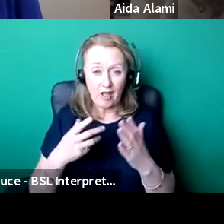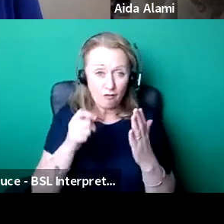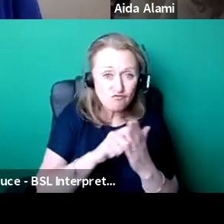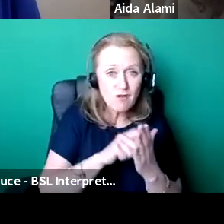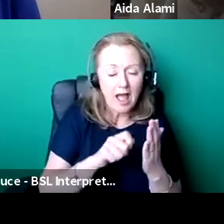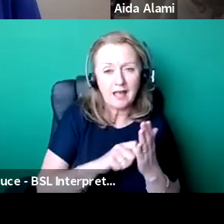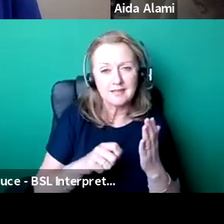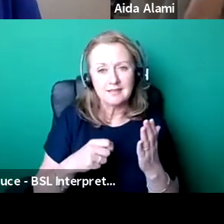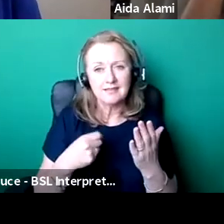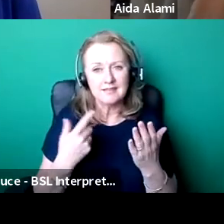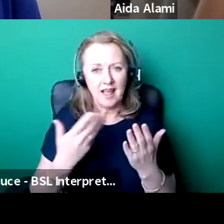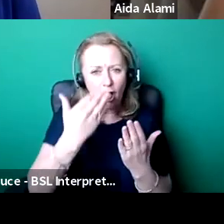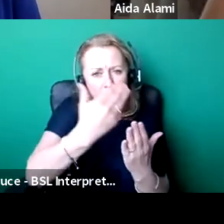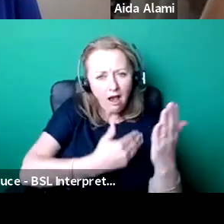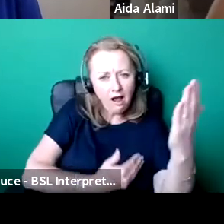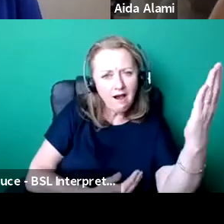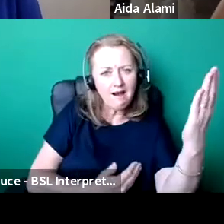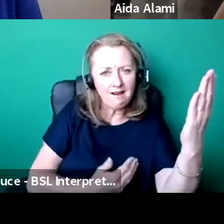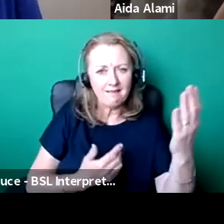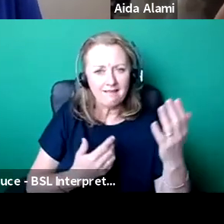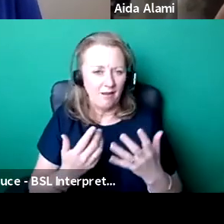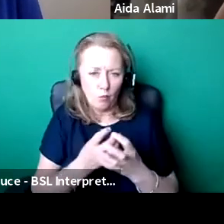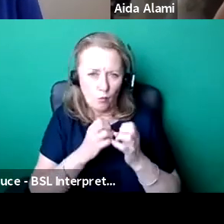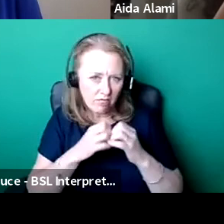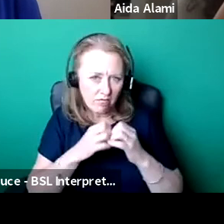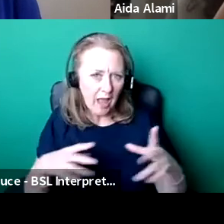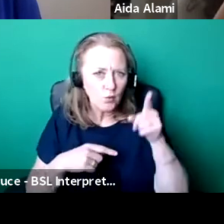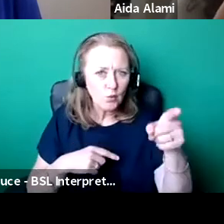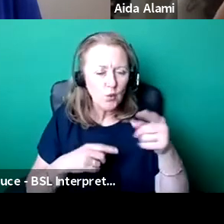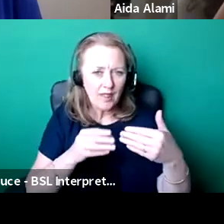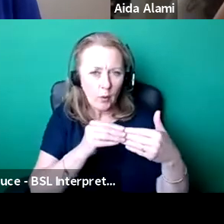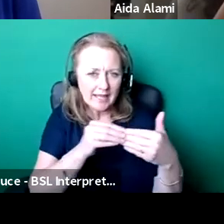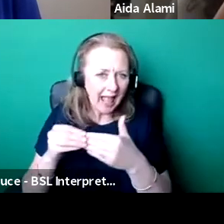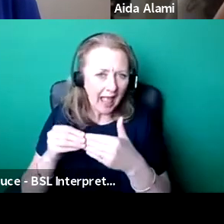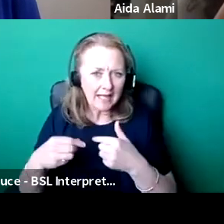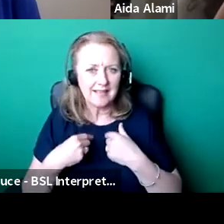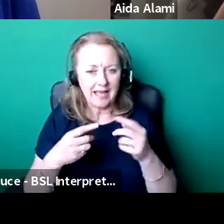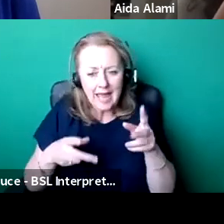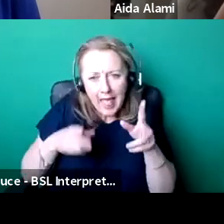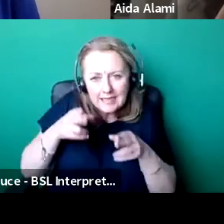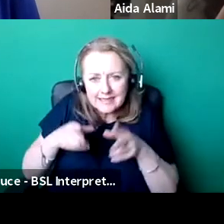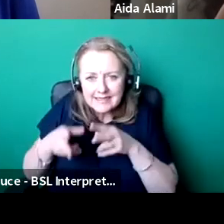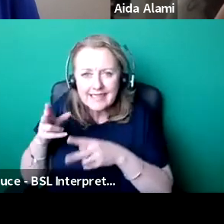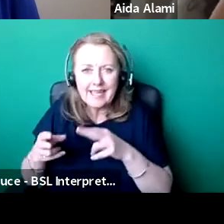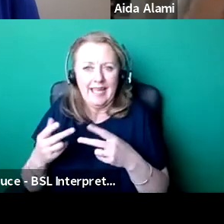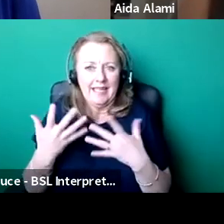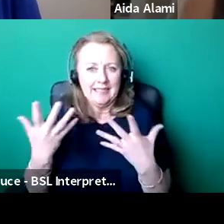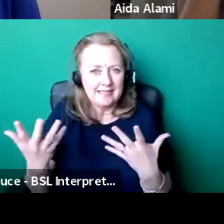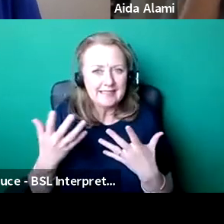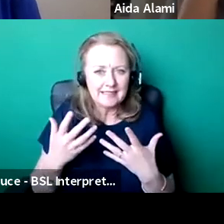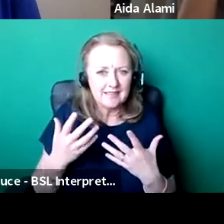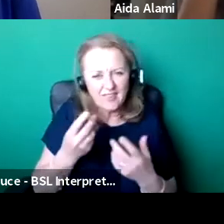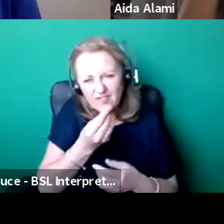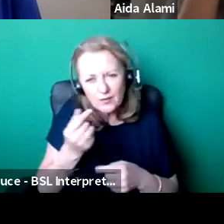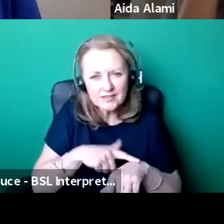long article, and without you, without your guidance, without your editing at the end a couple of times, then